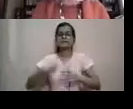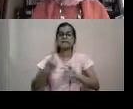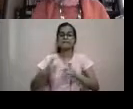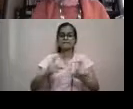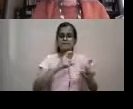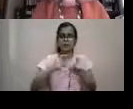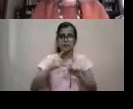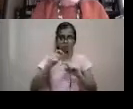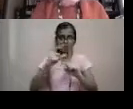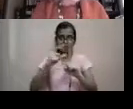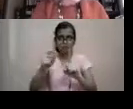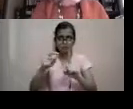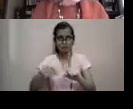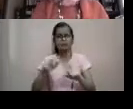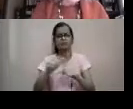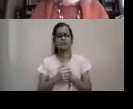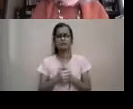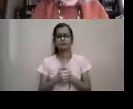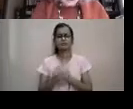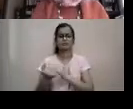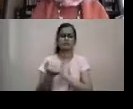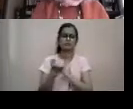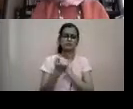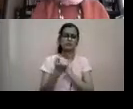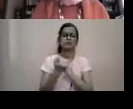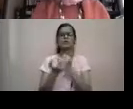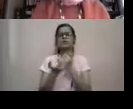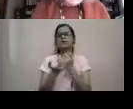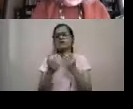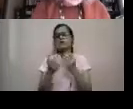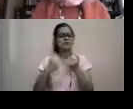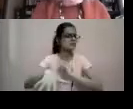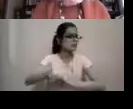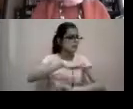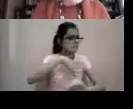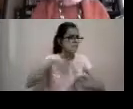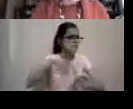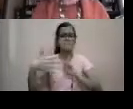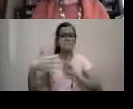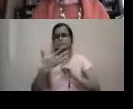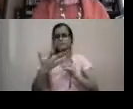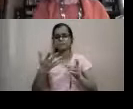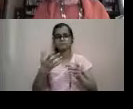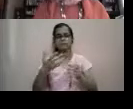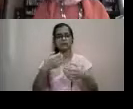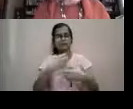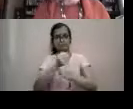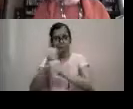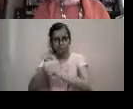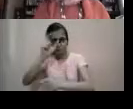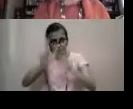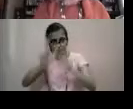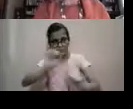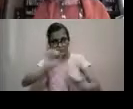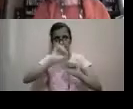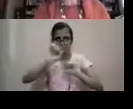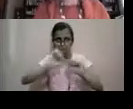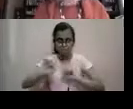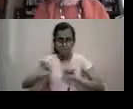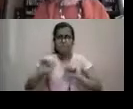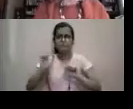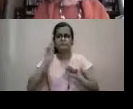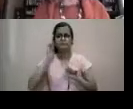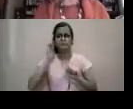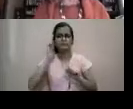Disability may be socially constructed in many ways, but Sesha's disability will not go away, no matter how